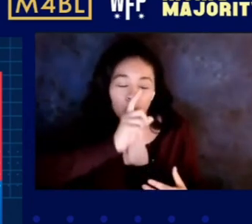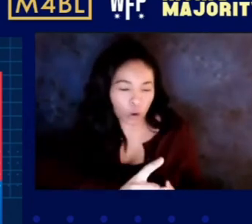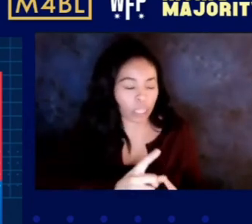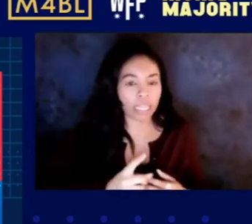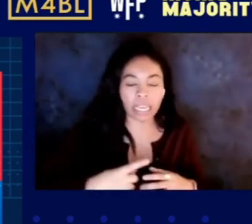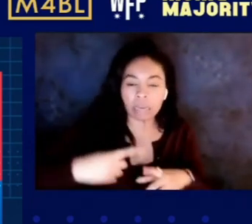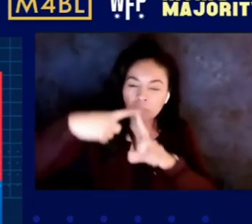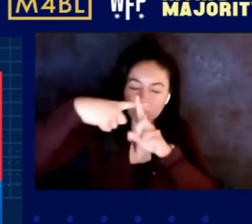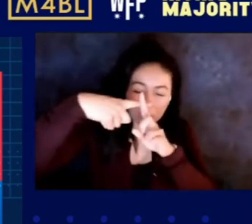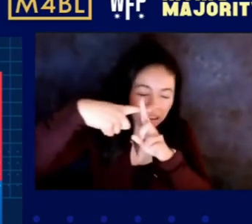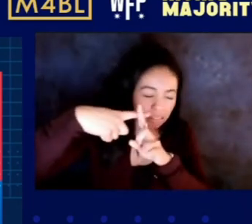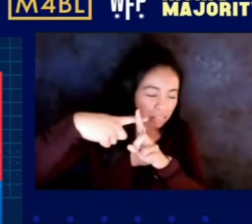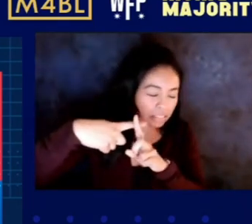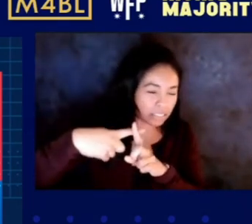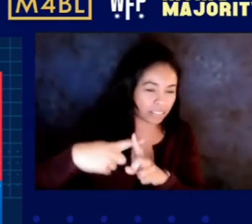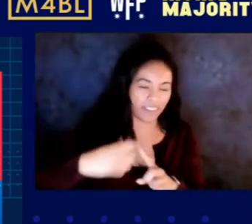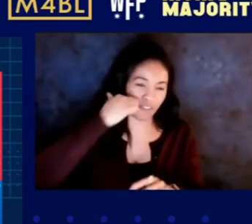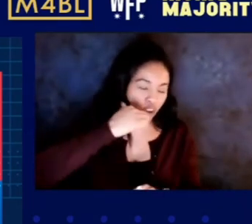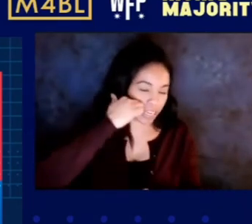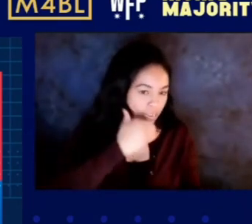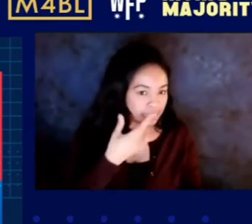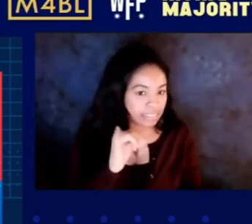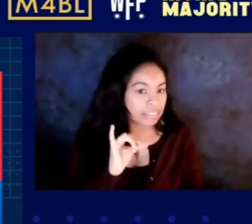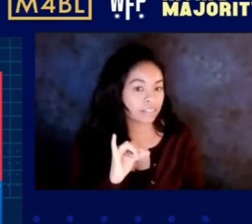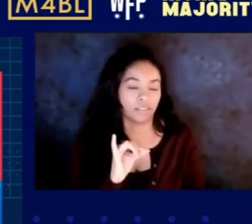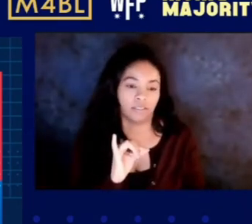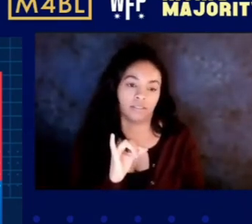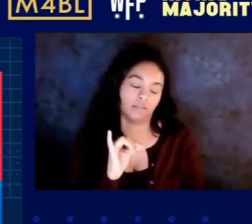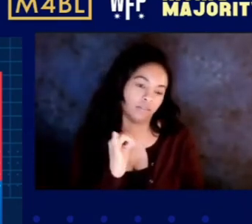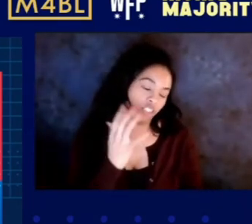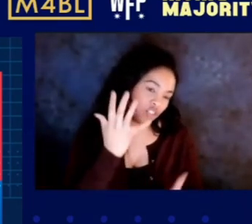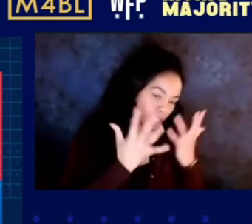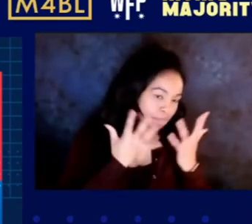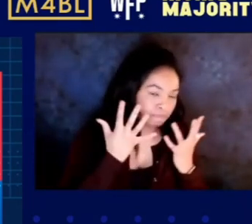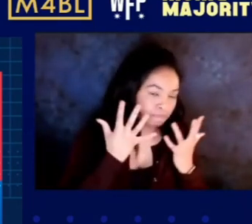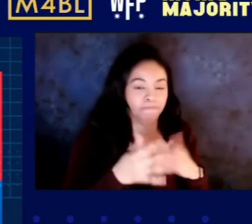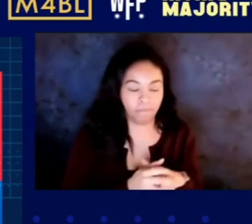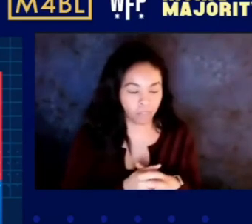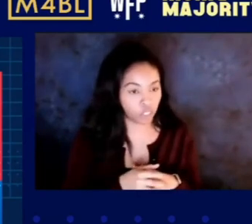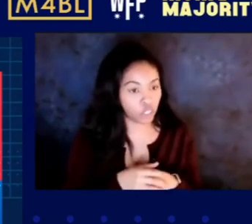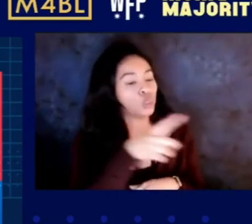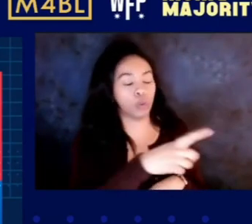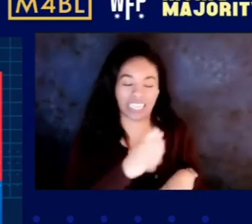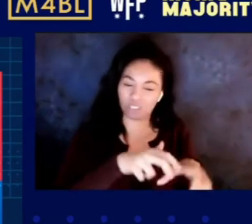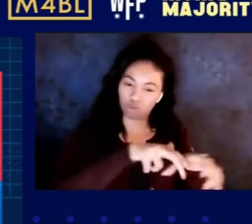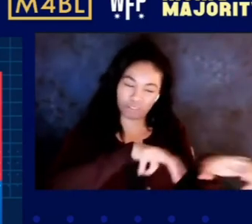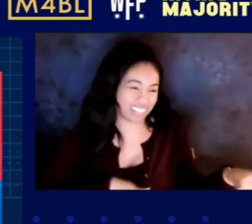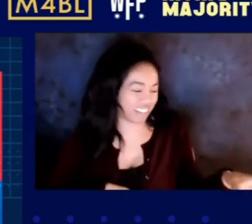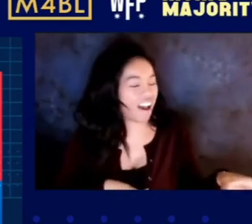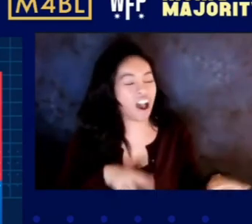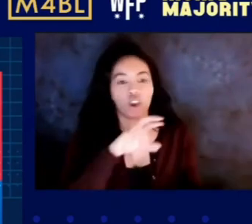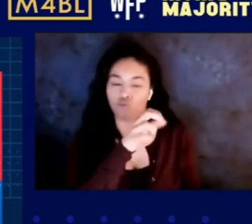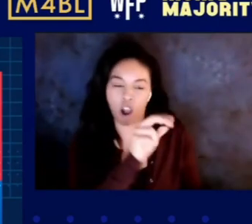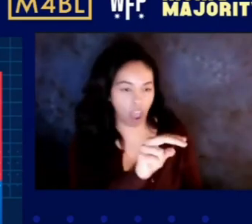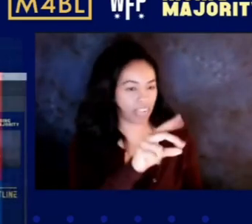day. Every day. Shame on you. You should resign from the sentence. Resign.